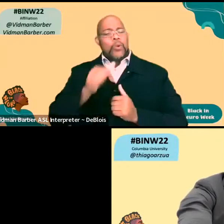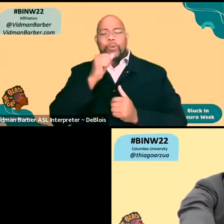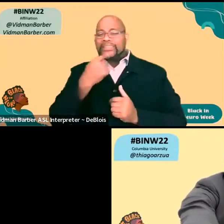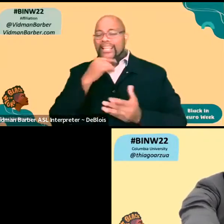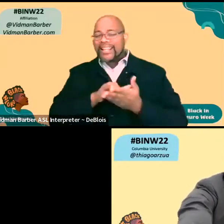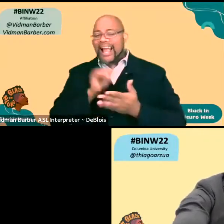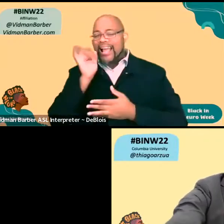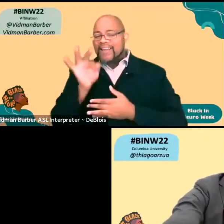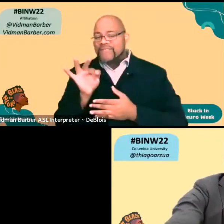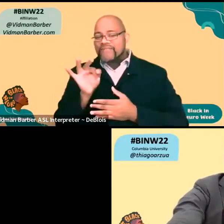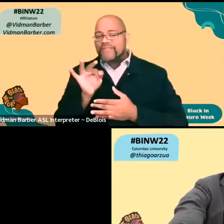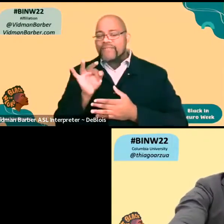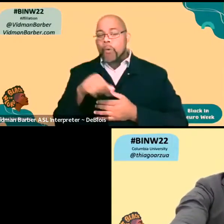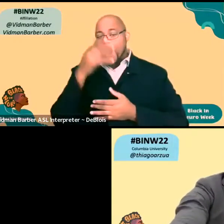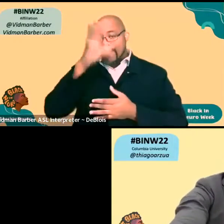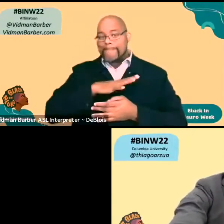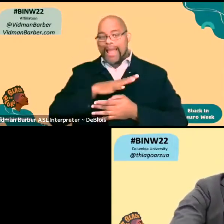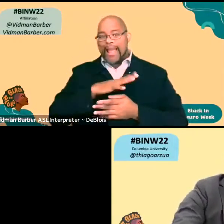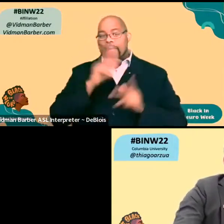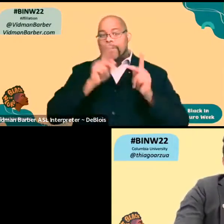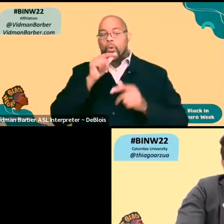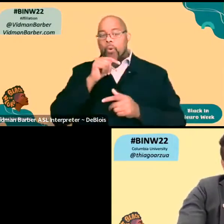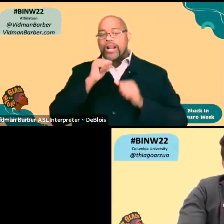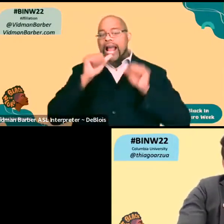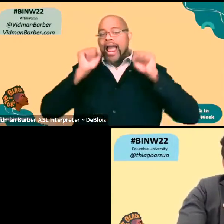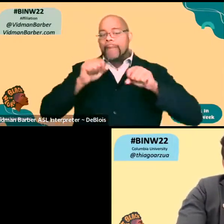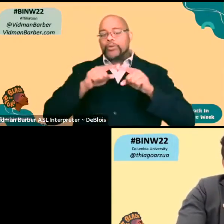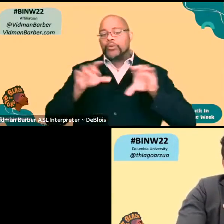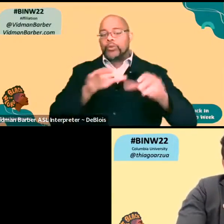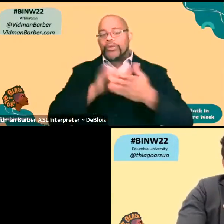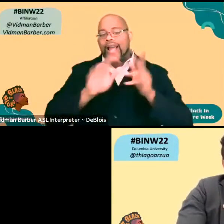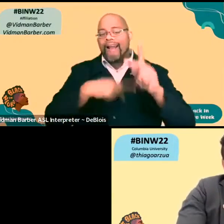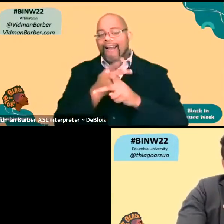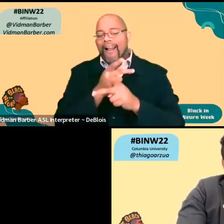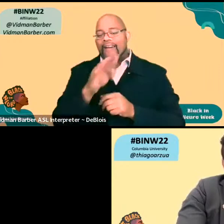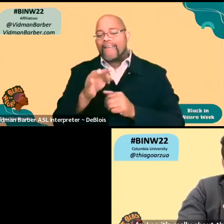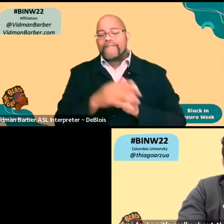that if white men were the people who weren't able to do these types of,